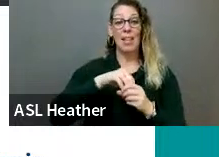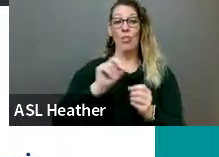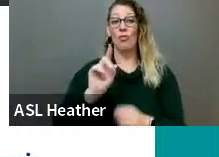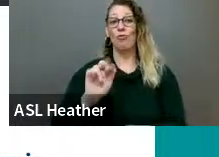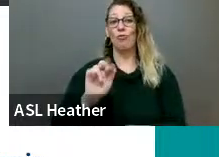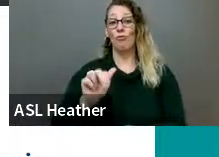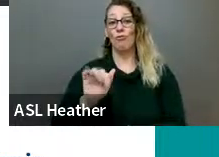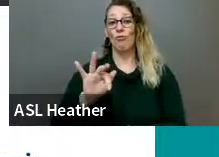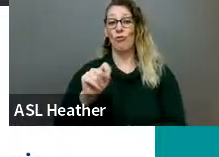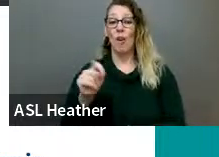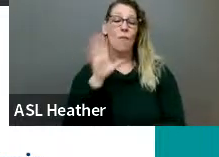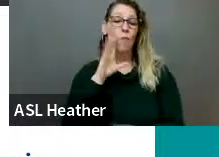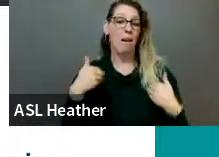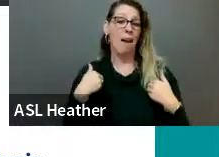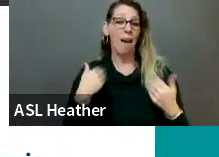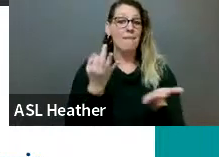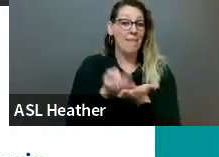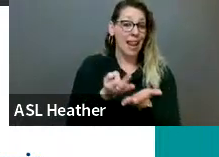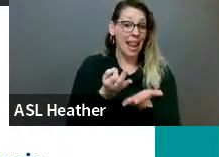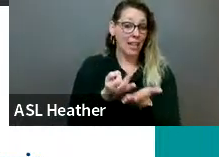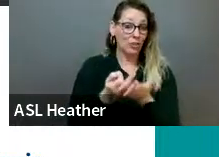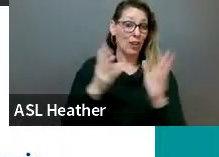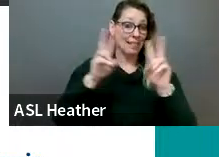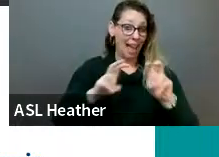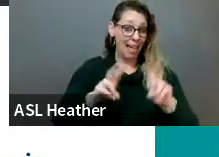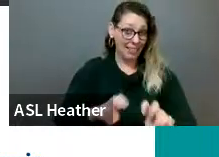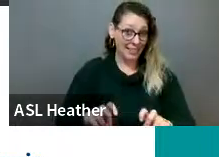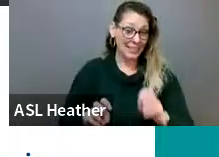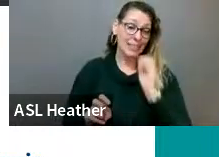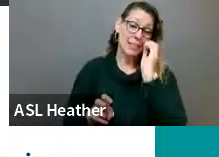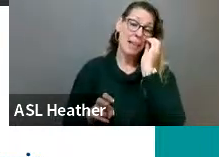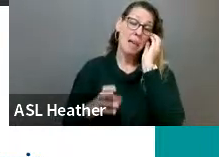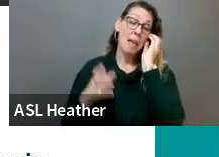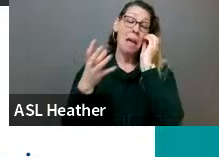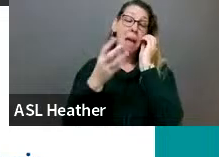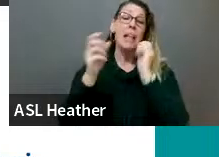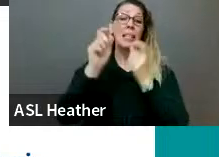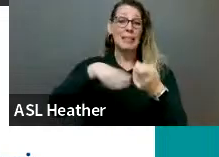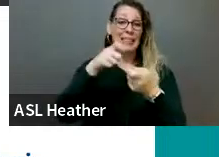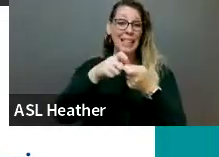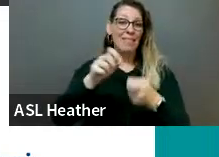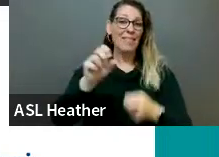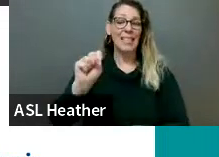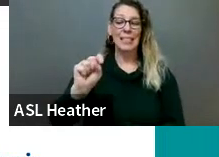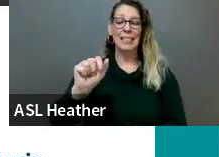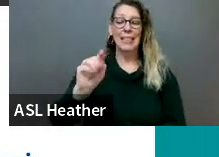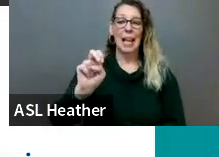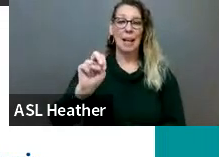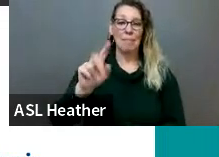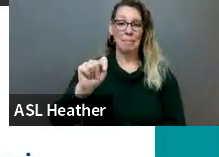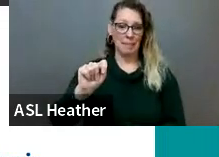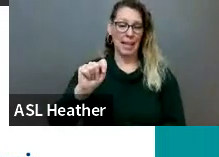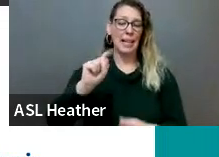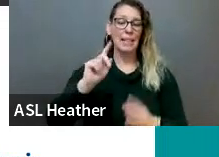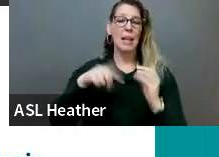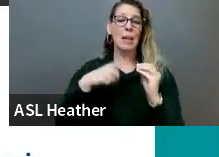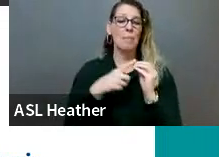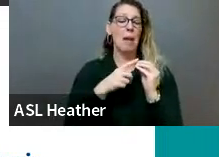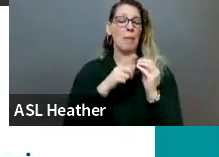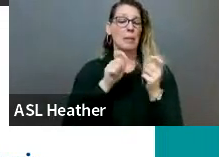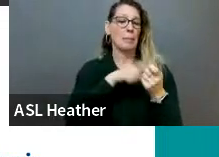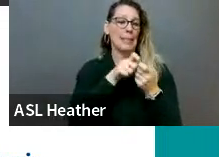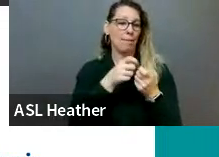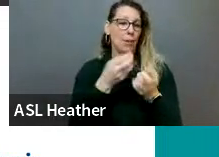we'll also have a financial analysis chapter and a specific statement regarding impacts to a handful of specific